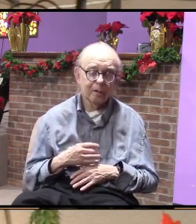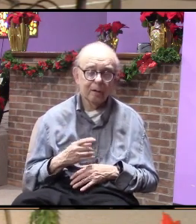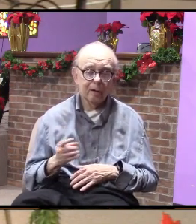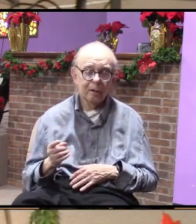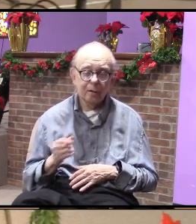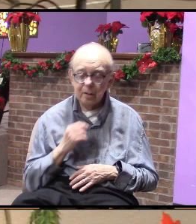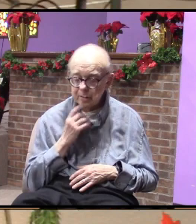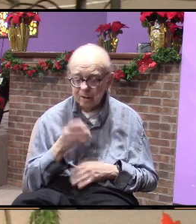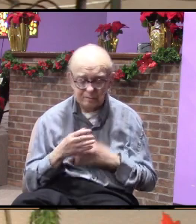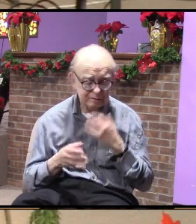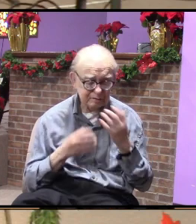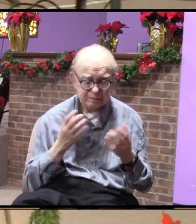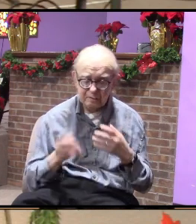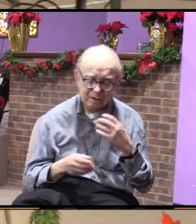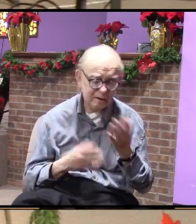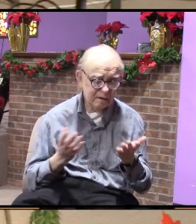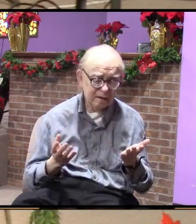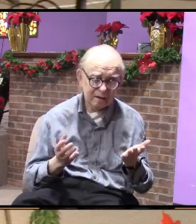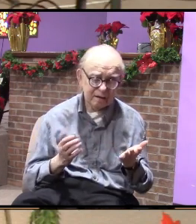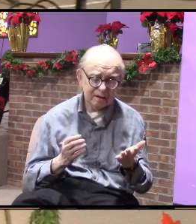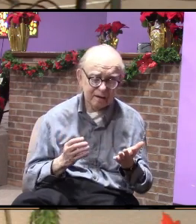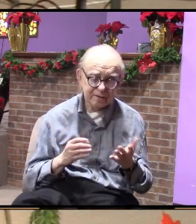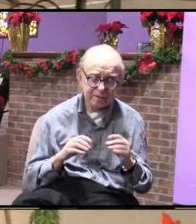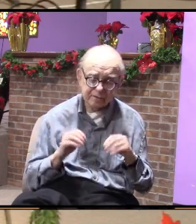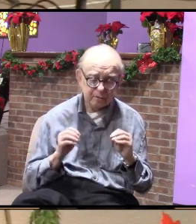they wouldn't be screaming and hollering in this store.